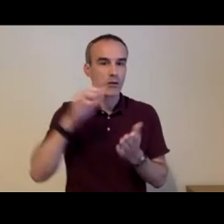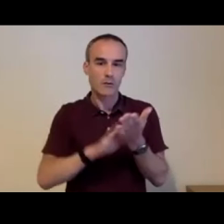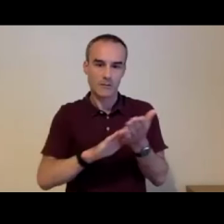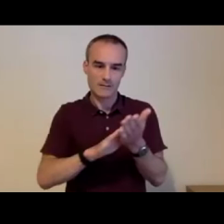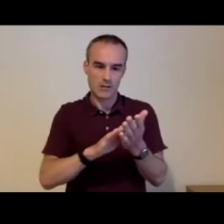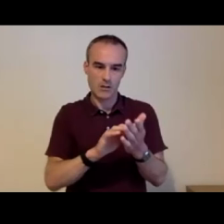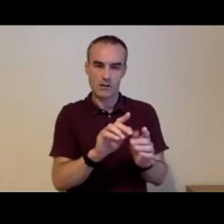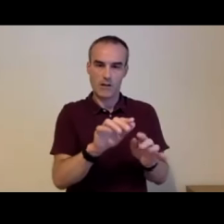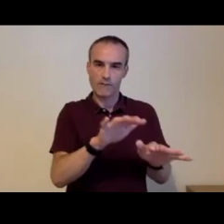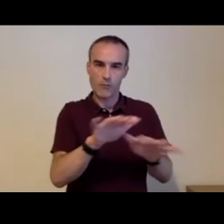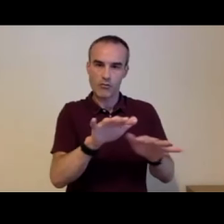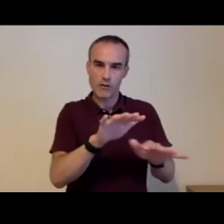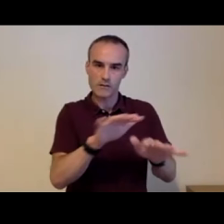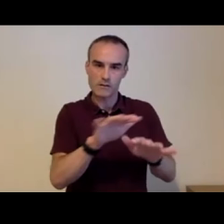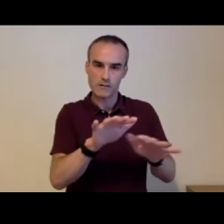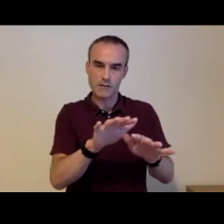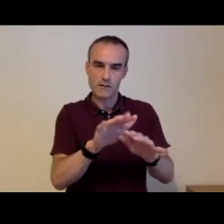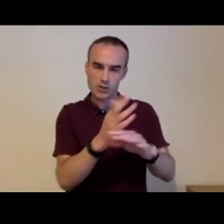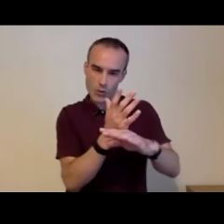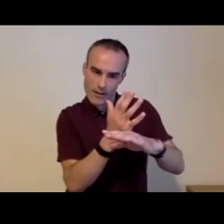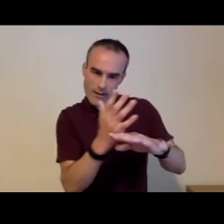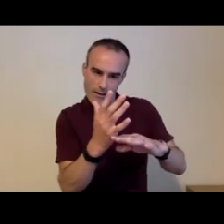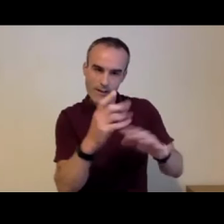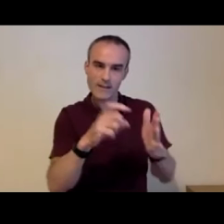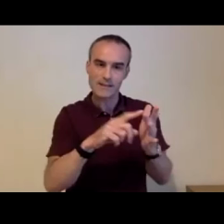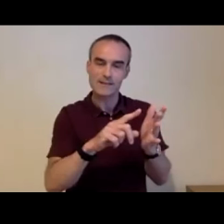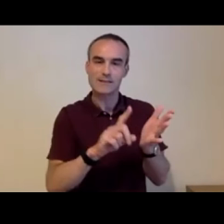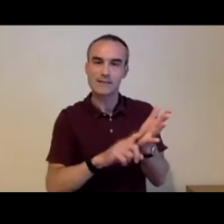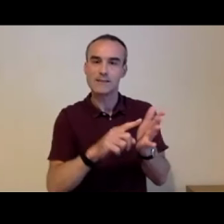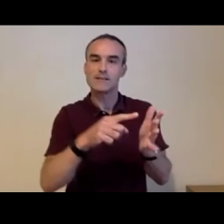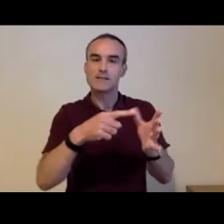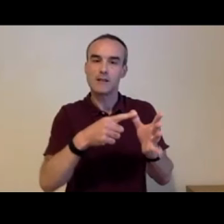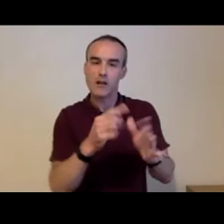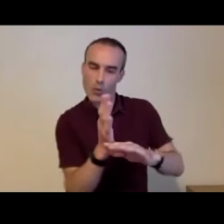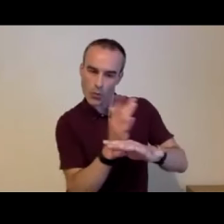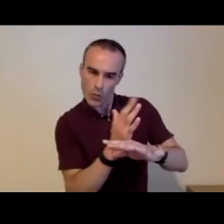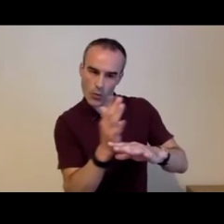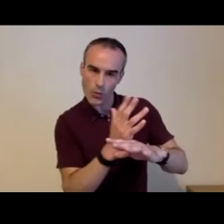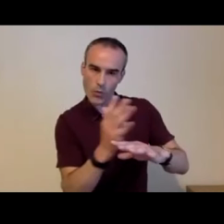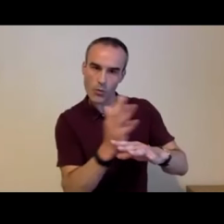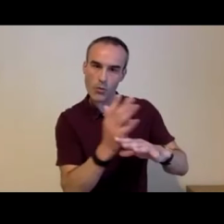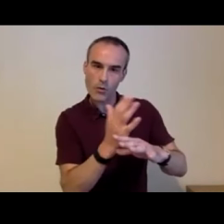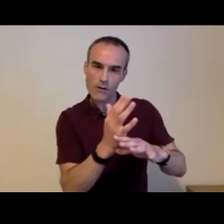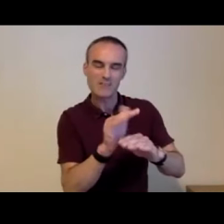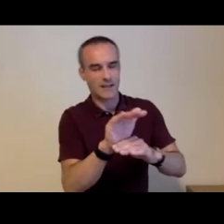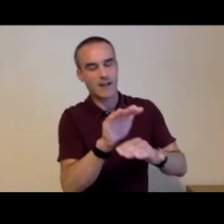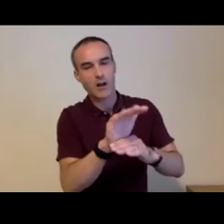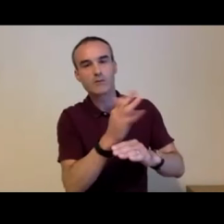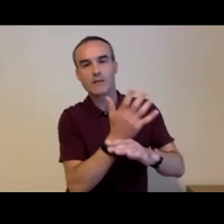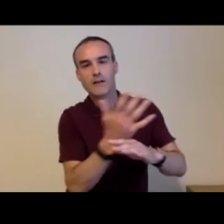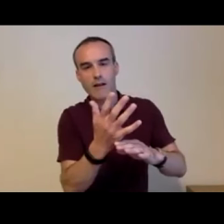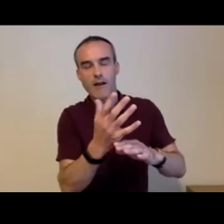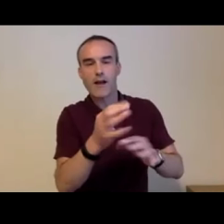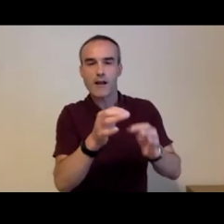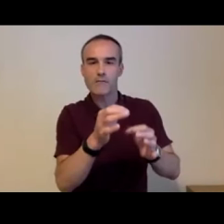the stereocilia of the hair cells are moved as they set inside, particularly the outer hair cells, this tectorial